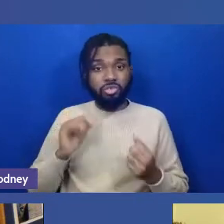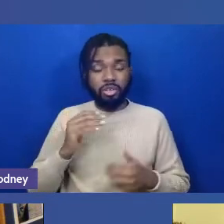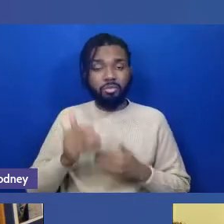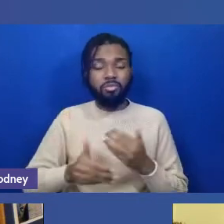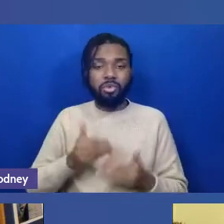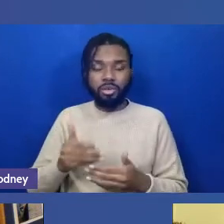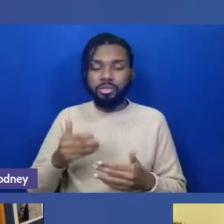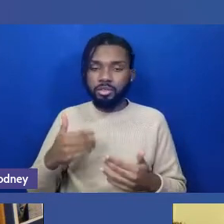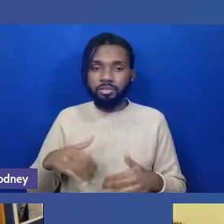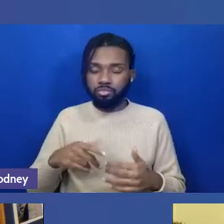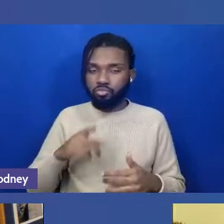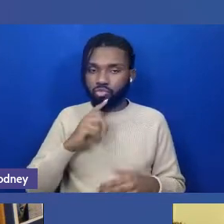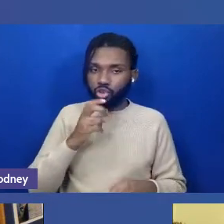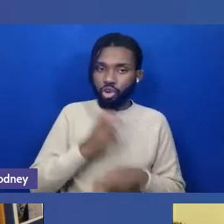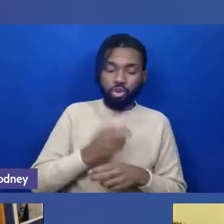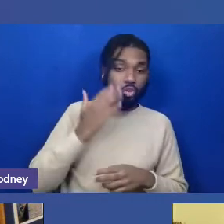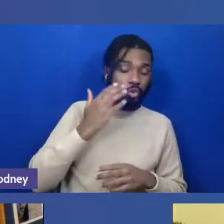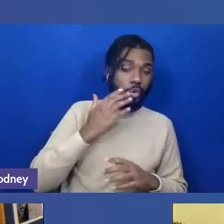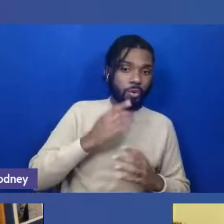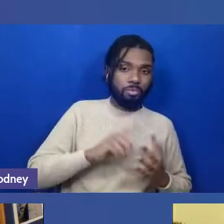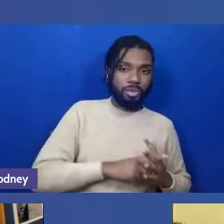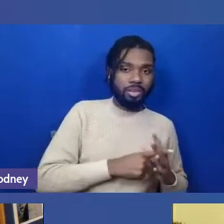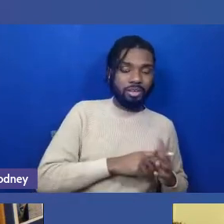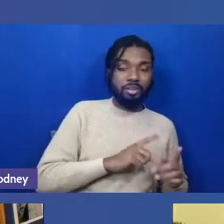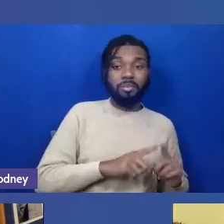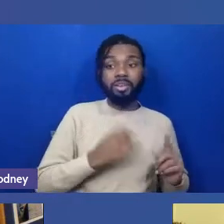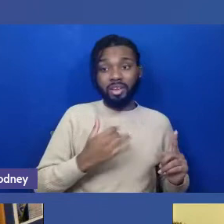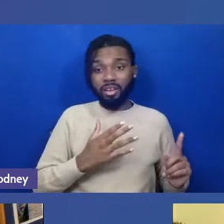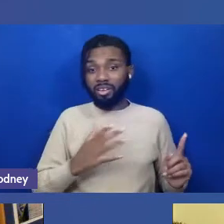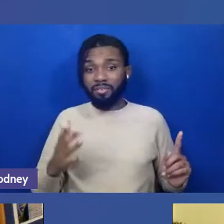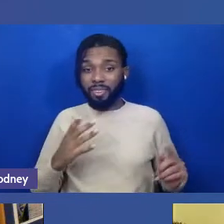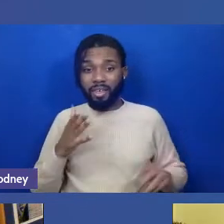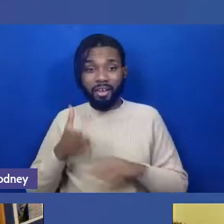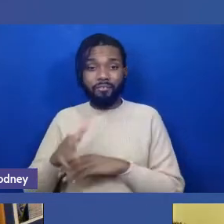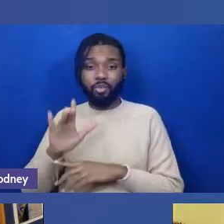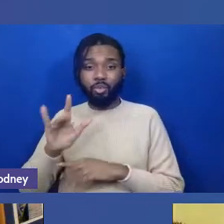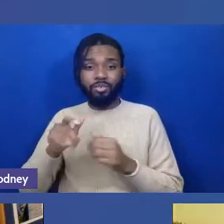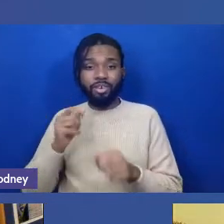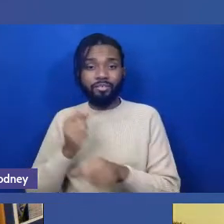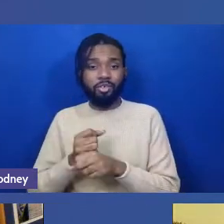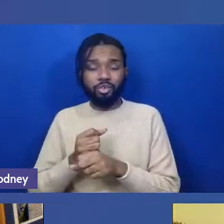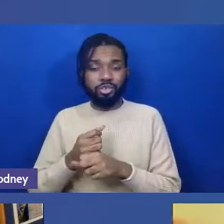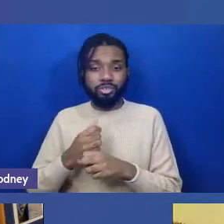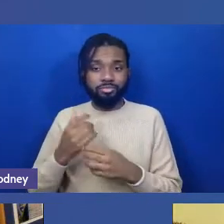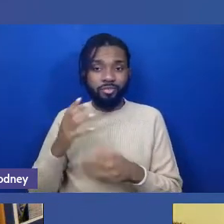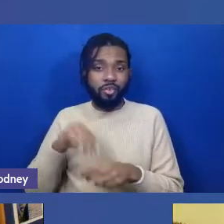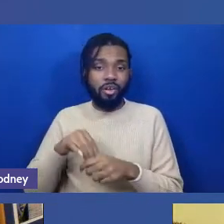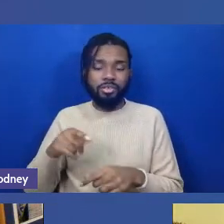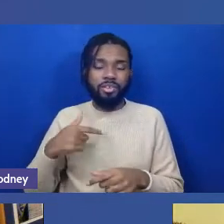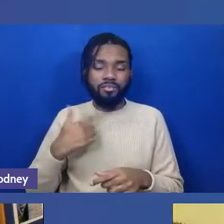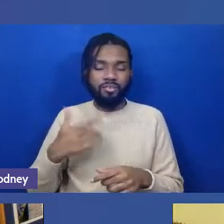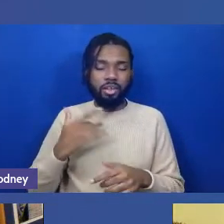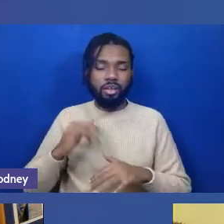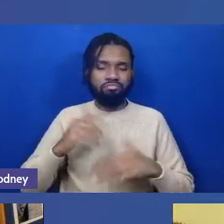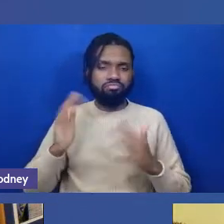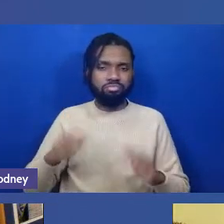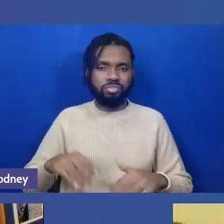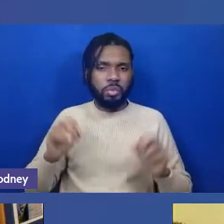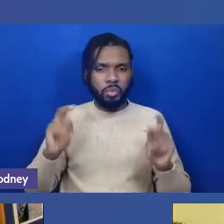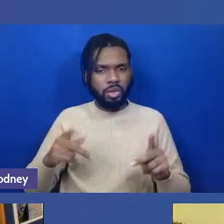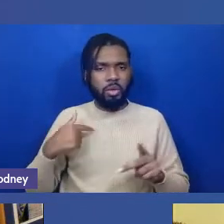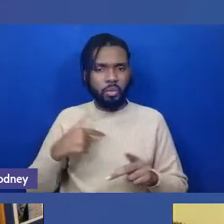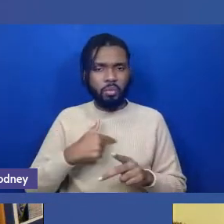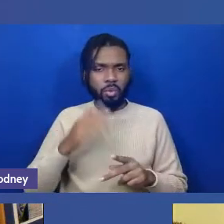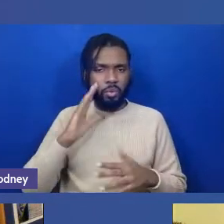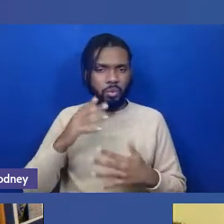the beginning. But like, after doing this for 25 years, you know, the feeling of like, it's going to be okay. We're going to get there is a really good feeling